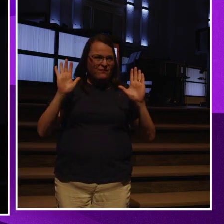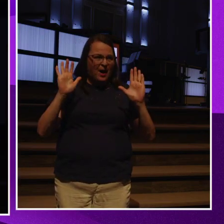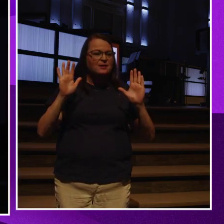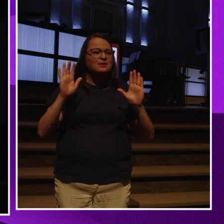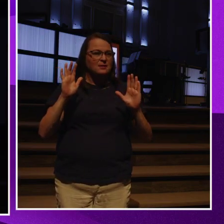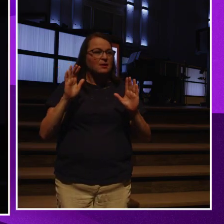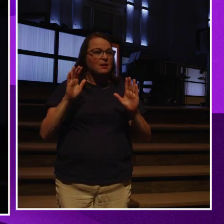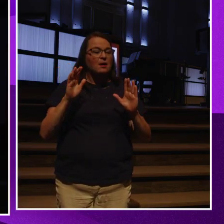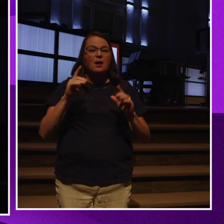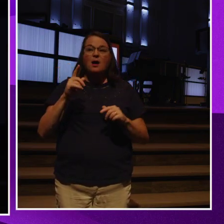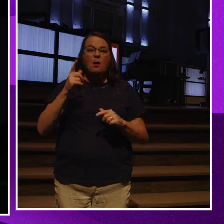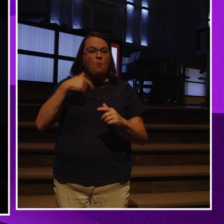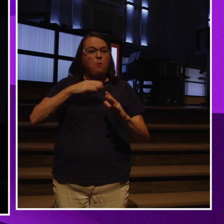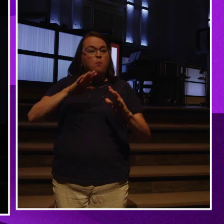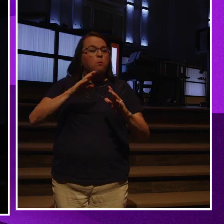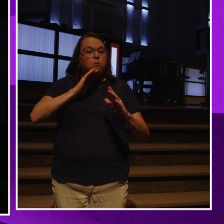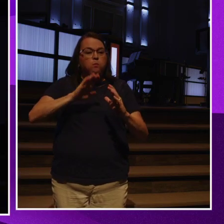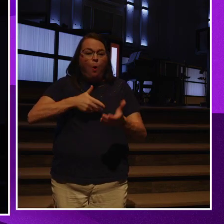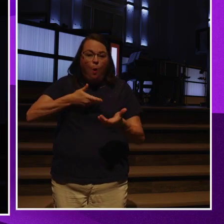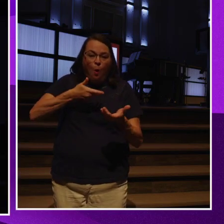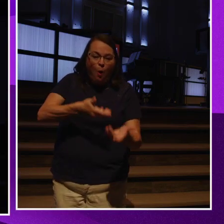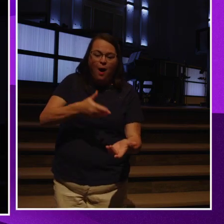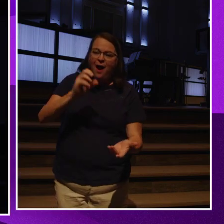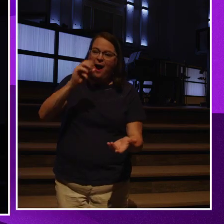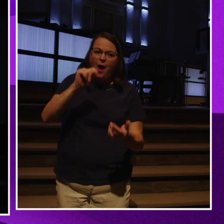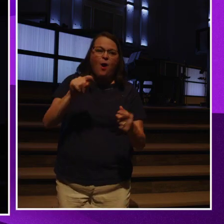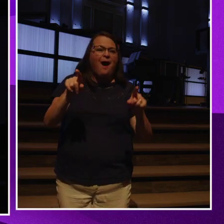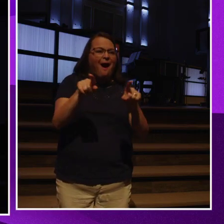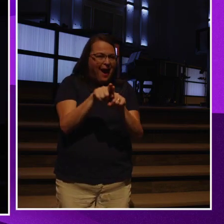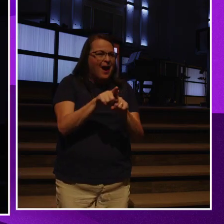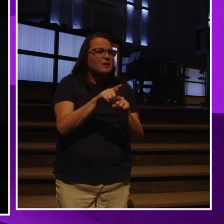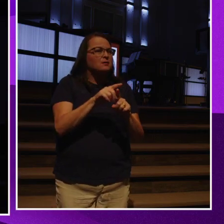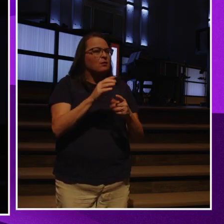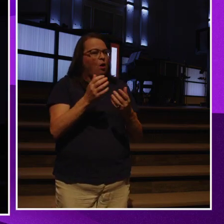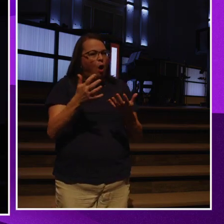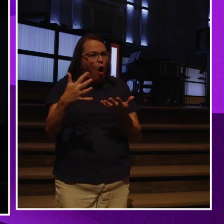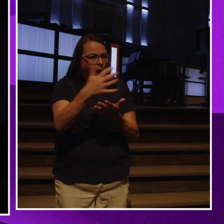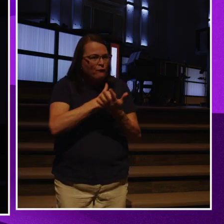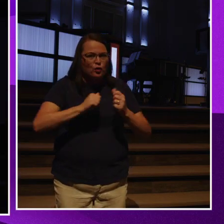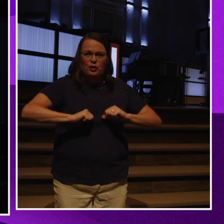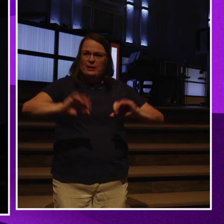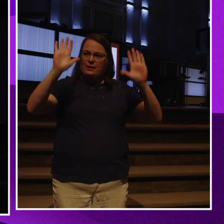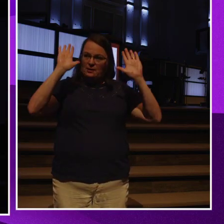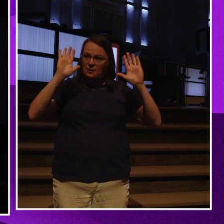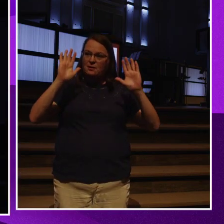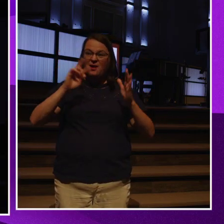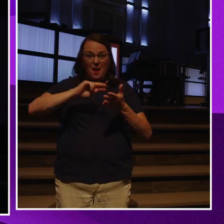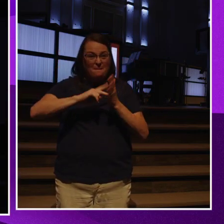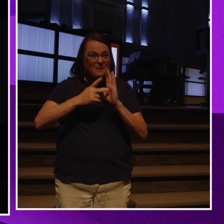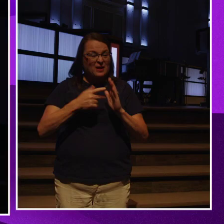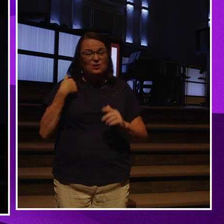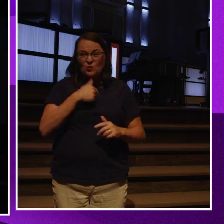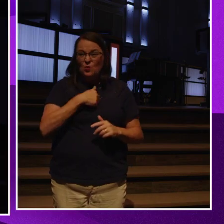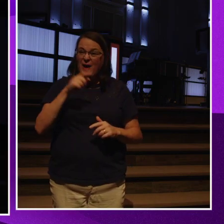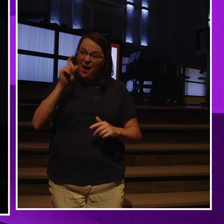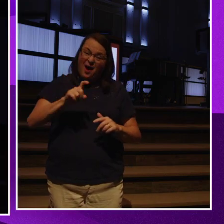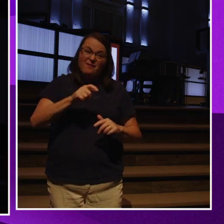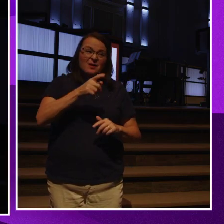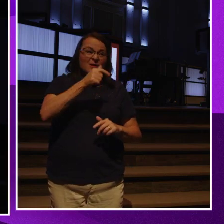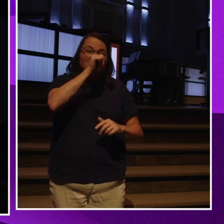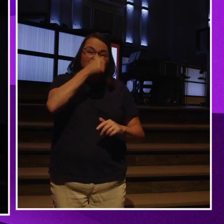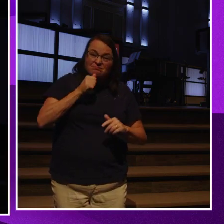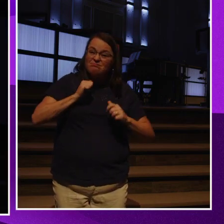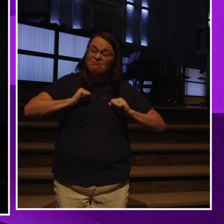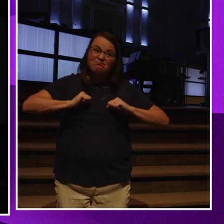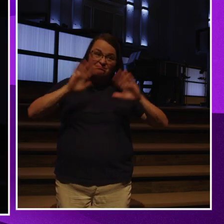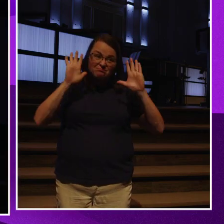out as a drink offering, which means we are going to have to give of ourselves at time. Why? For the work of the